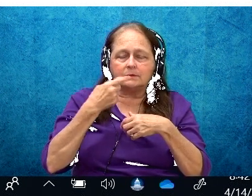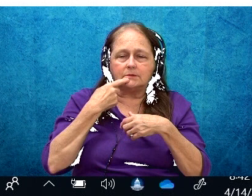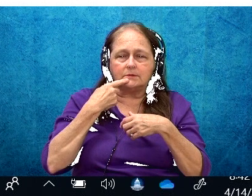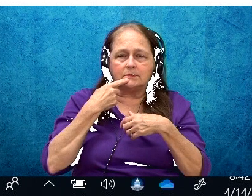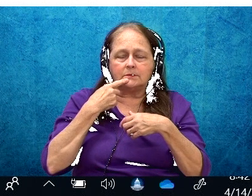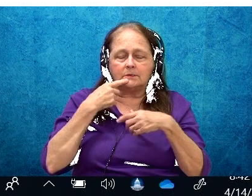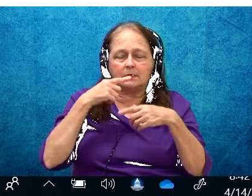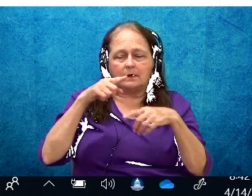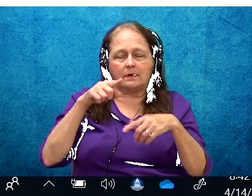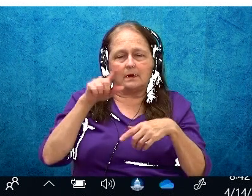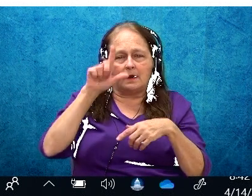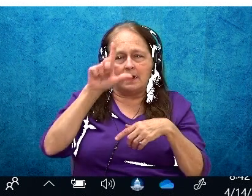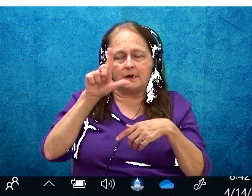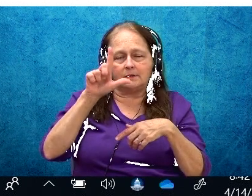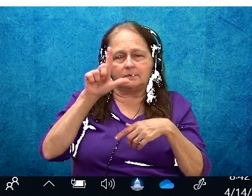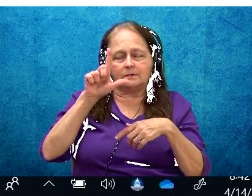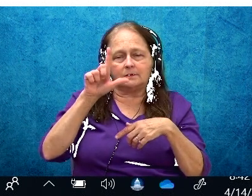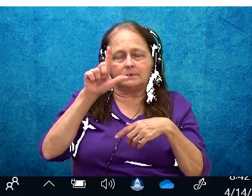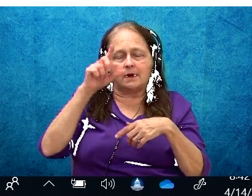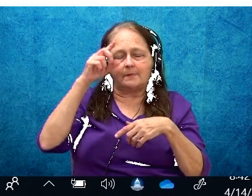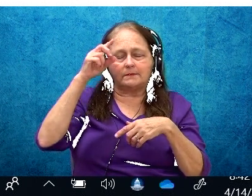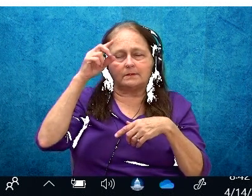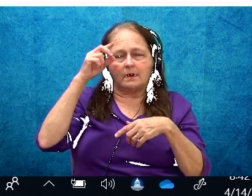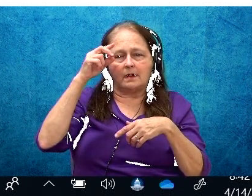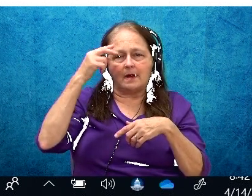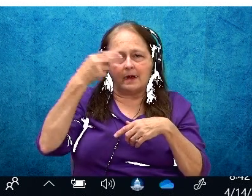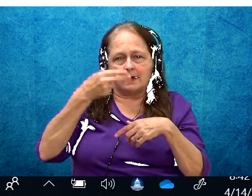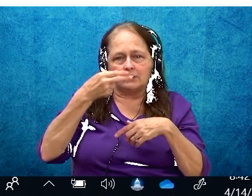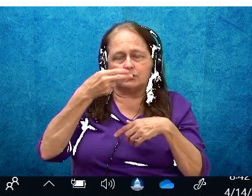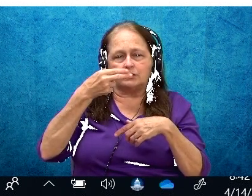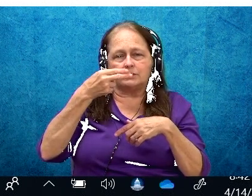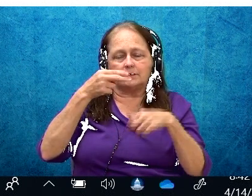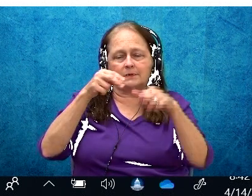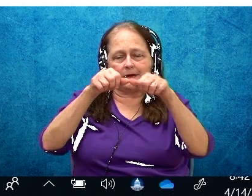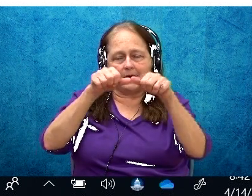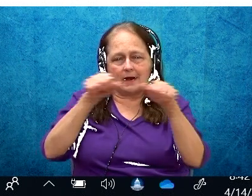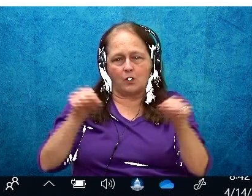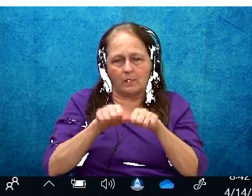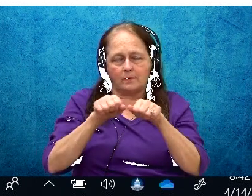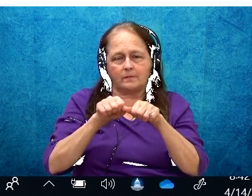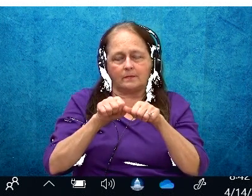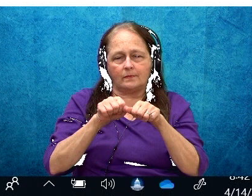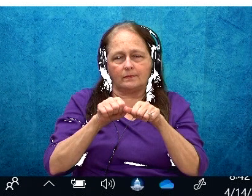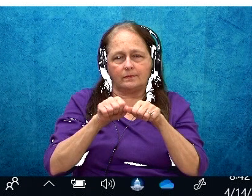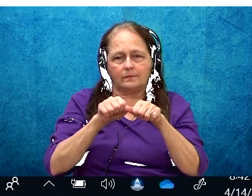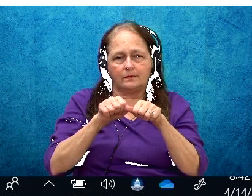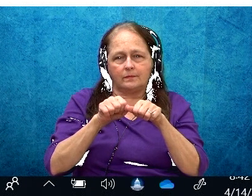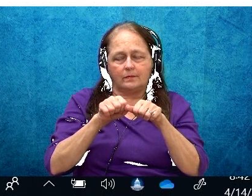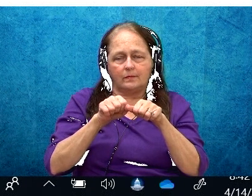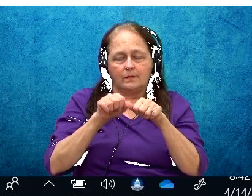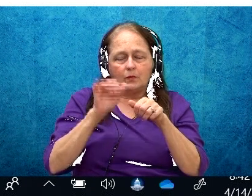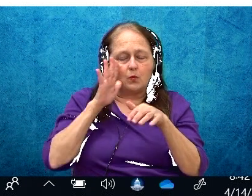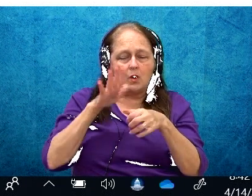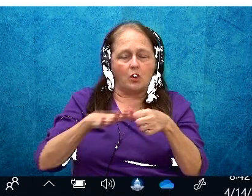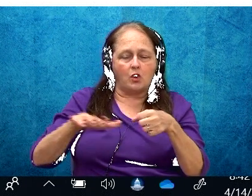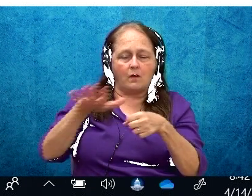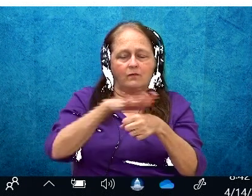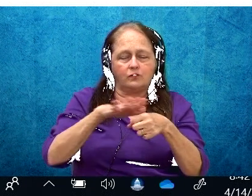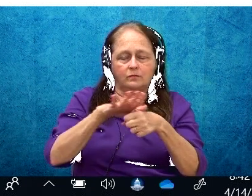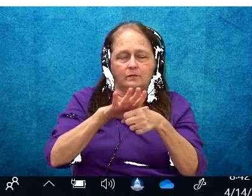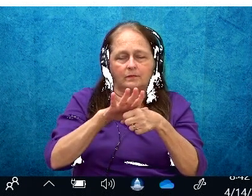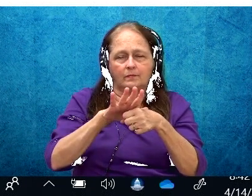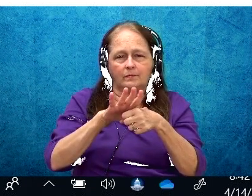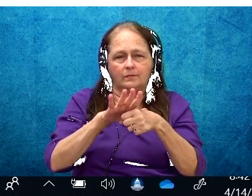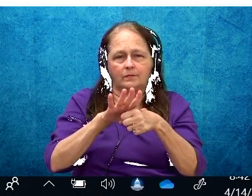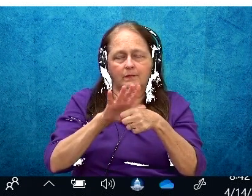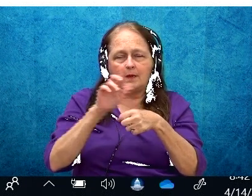length times height, which is area, wouldn't that cover that whole thing to do